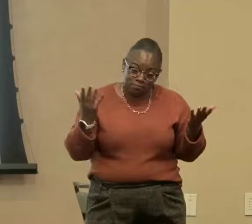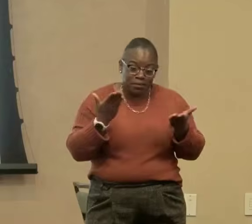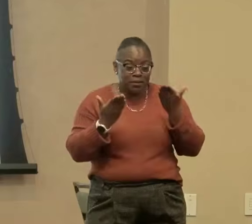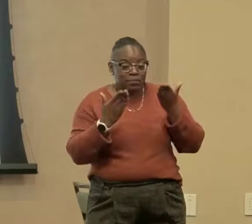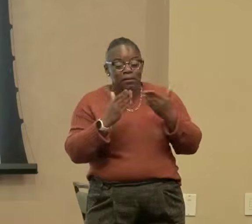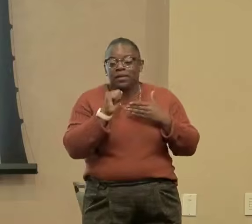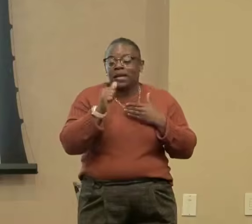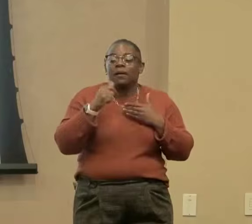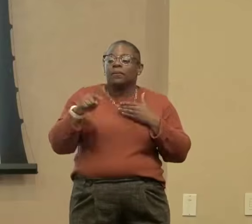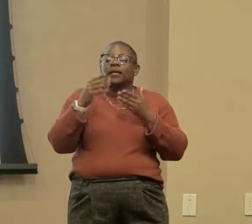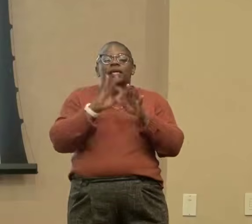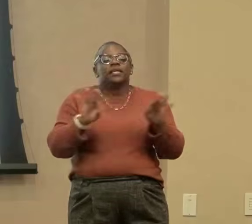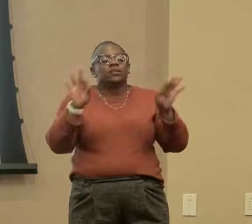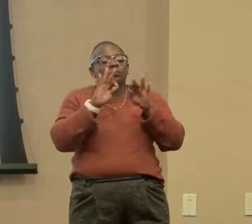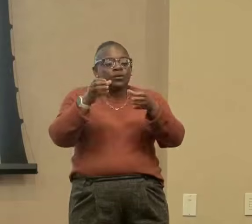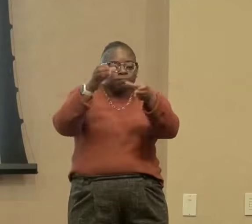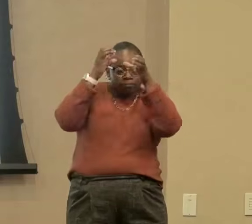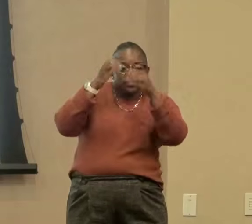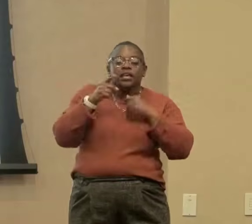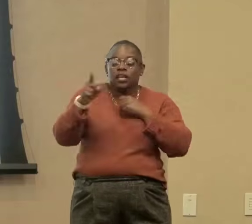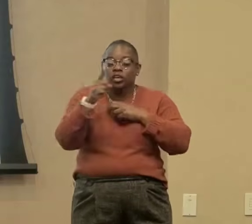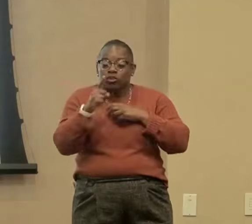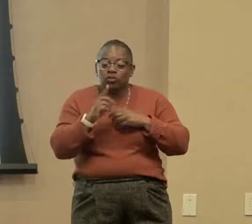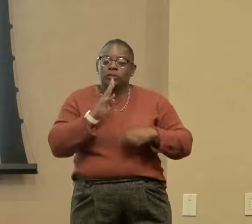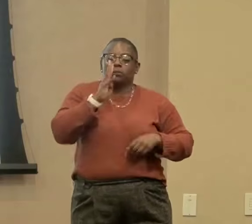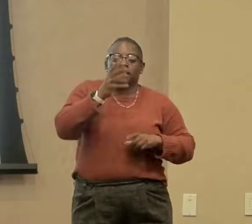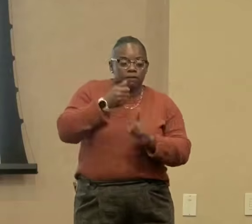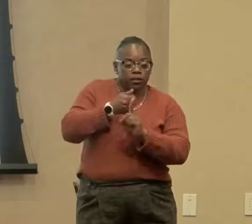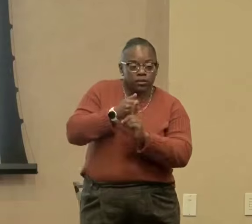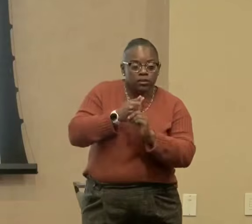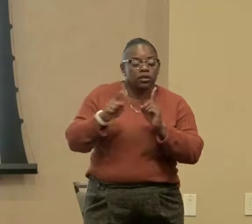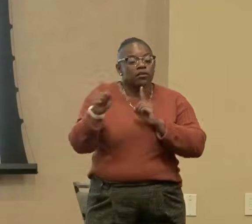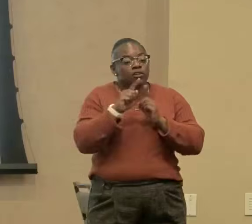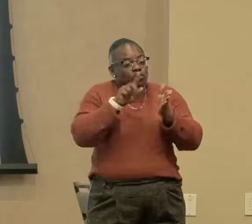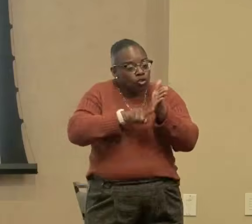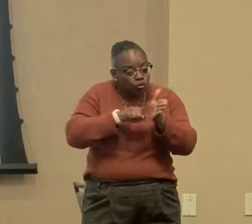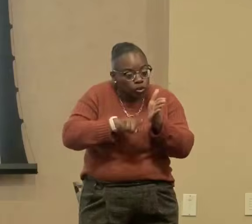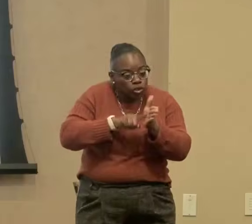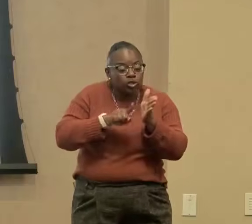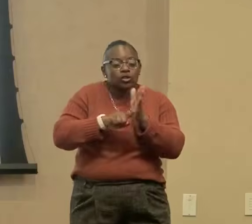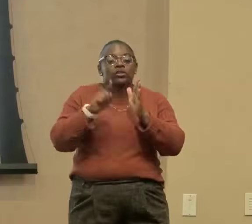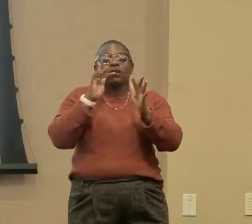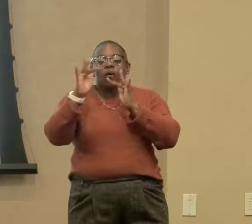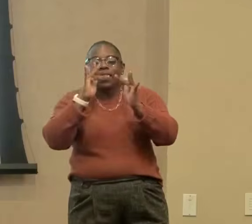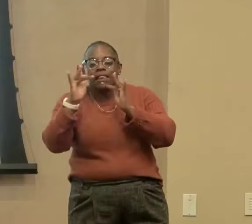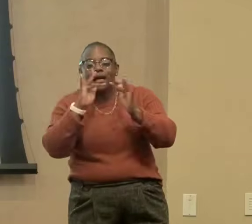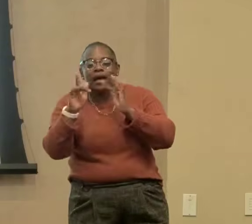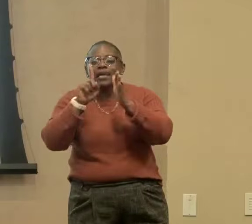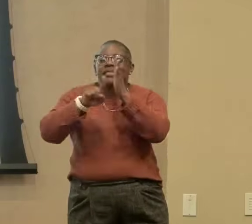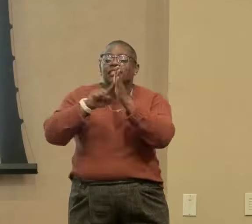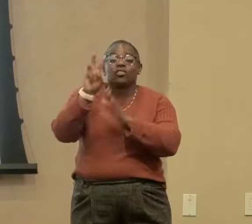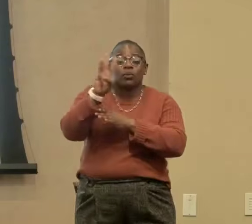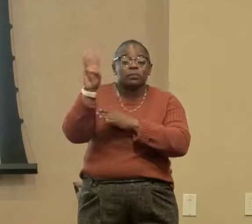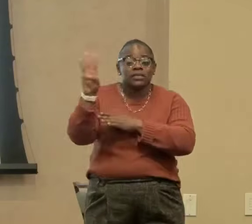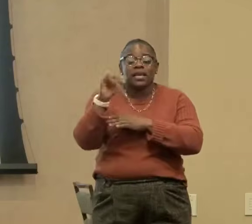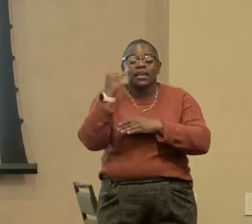than educating ourselves and being our own advocates. So do your own research, go online, check the website, reach out to us if you have any